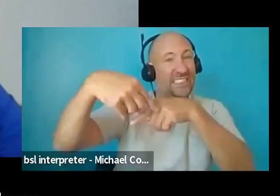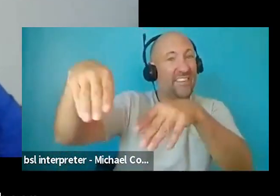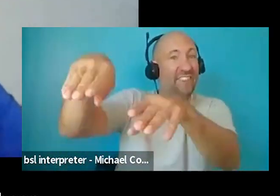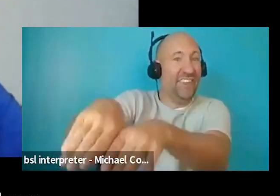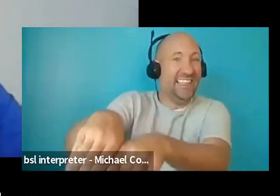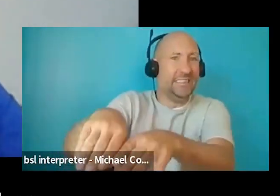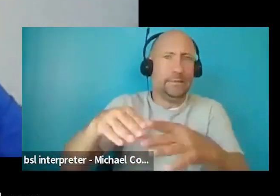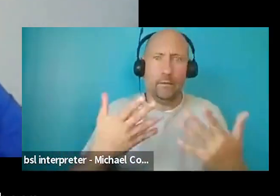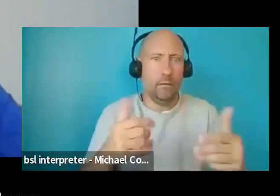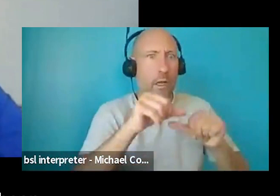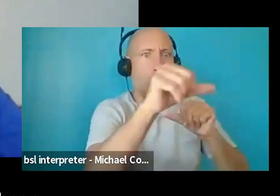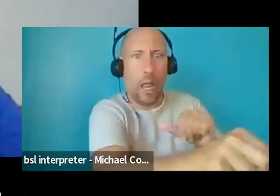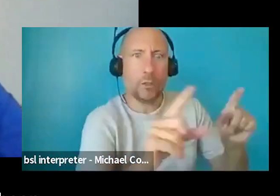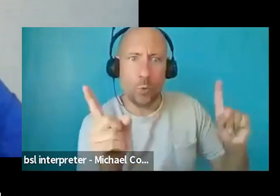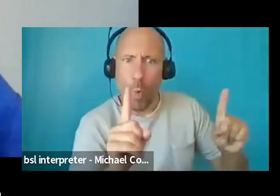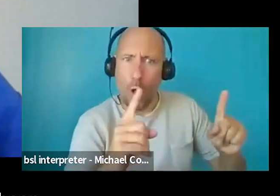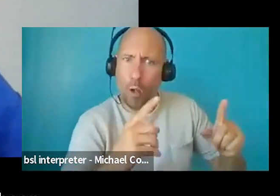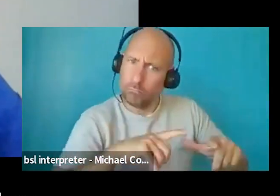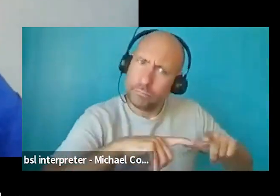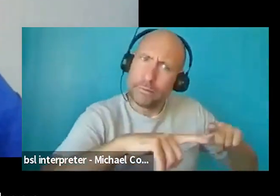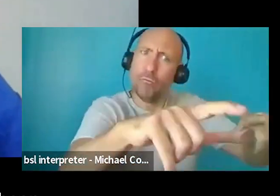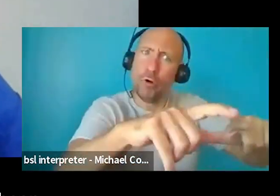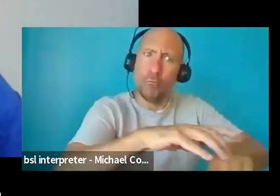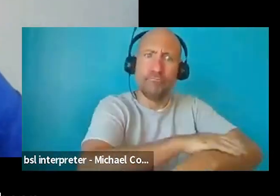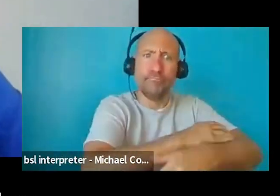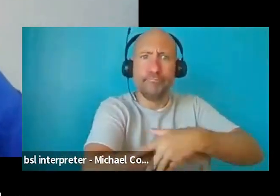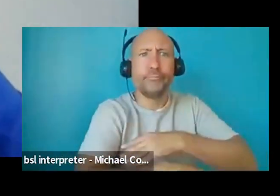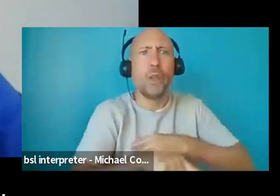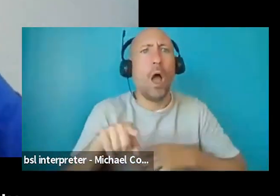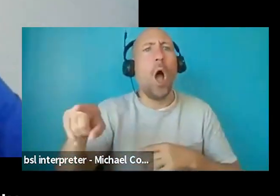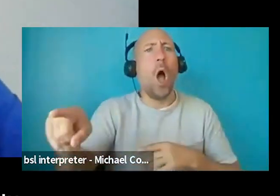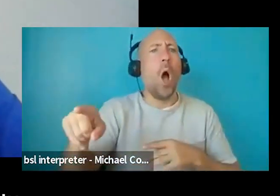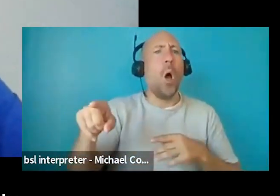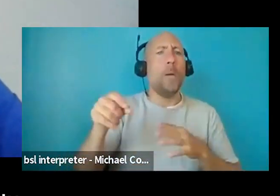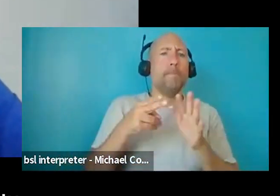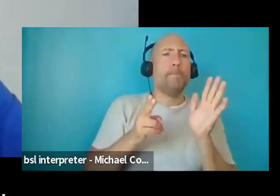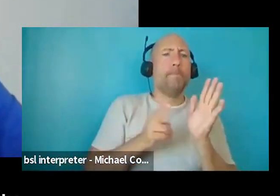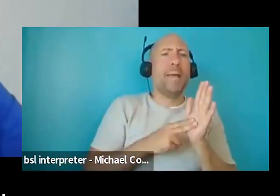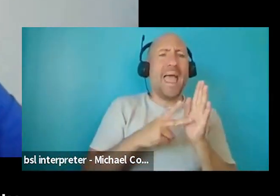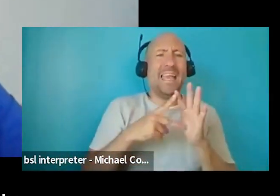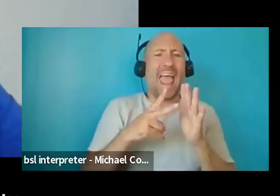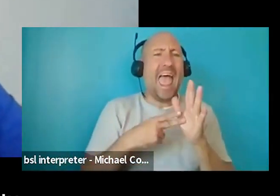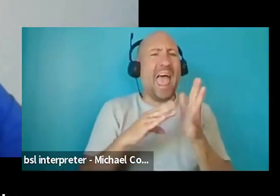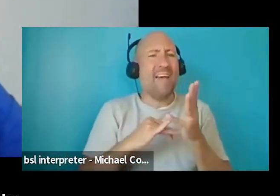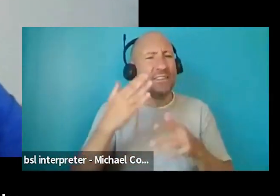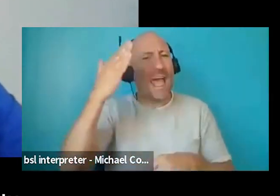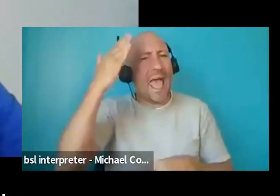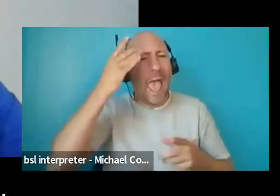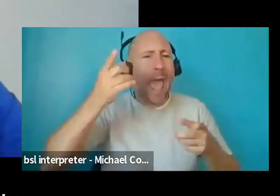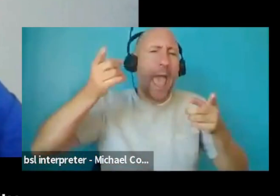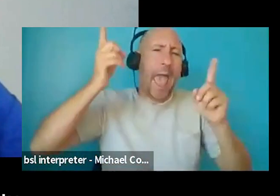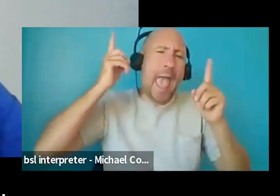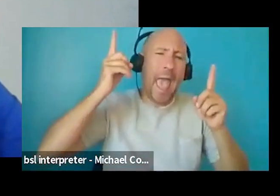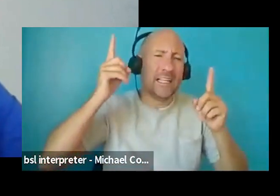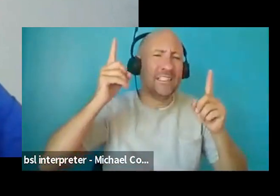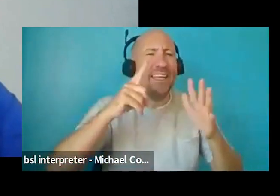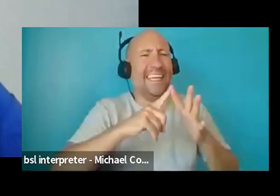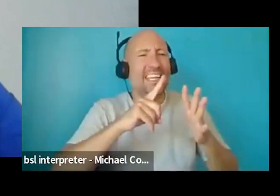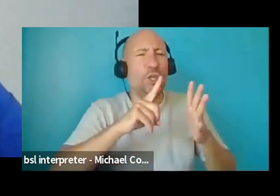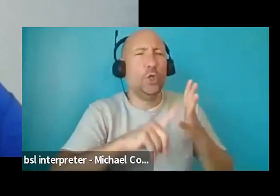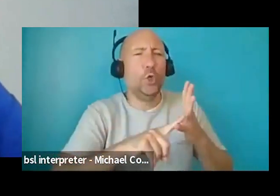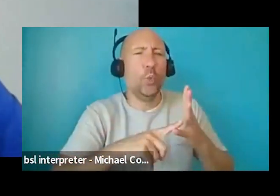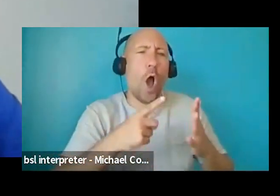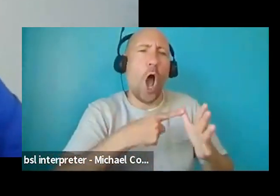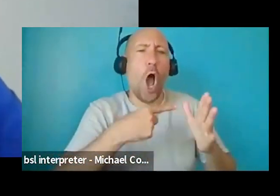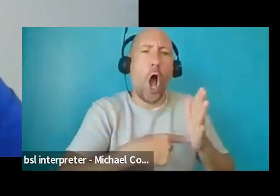work that we have been doing through the leadership of Ben Evans, who's our head of arts and disability in the EU. And